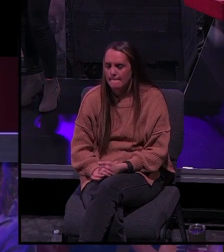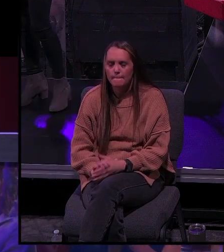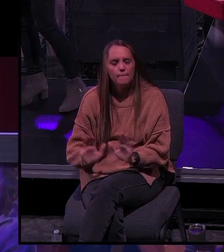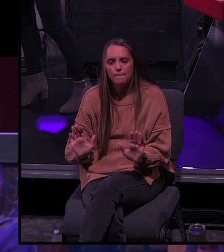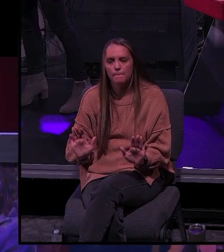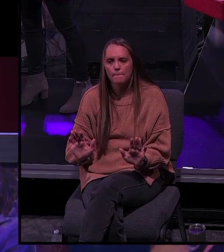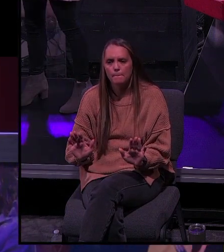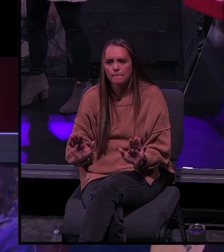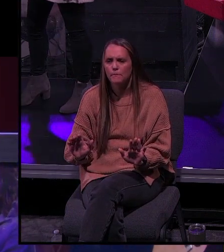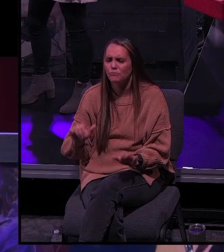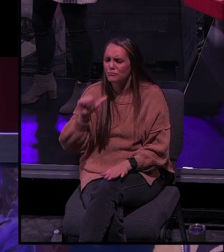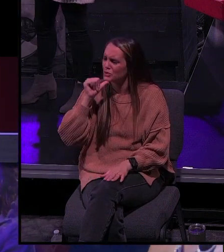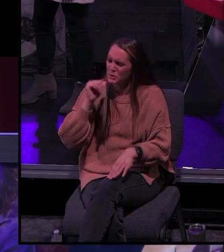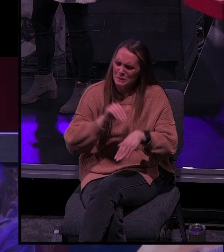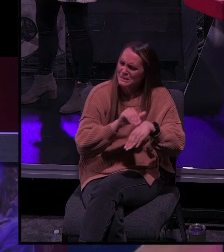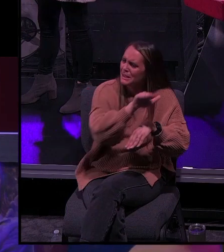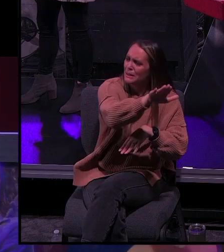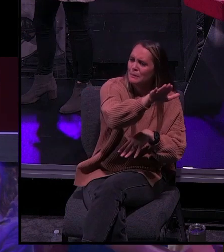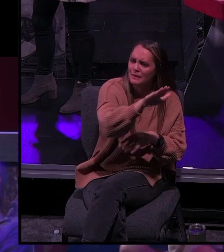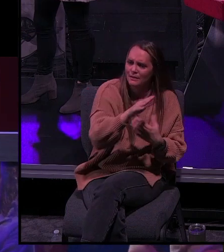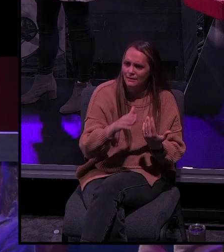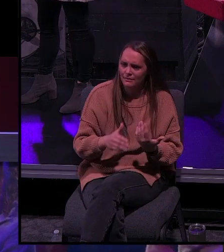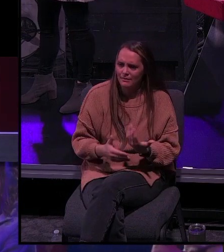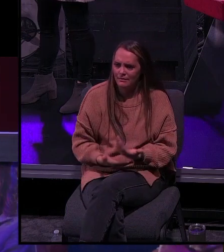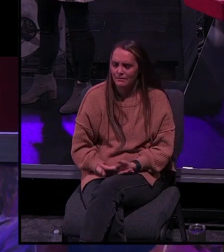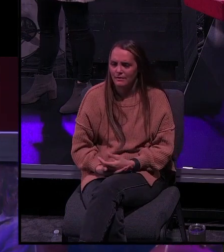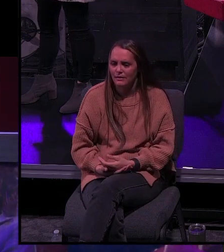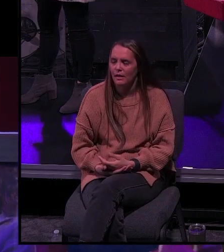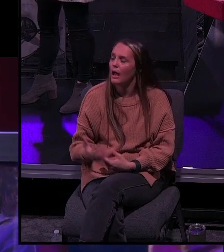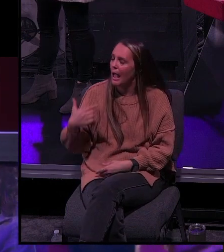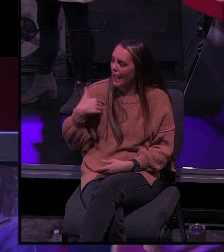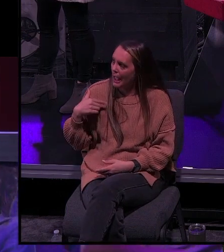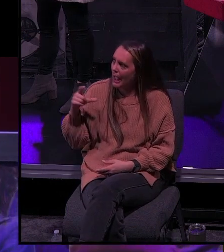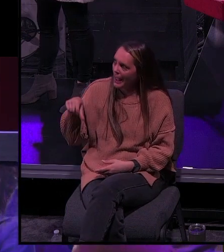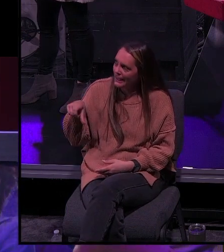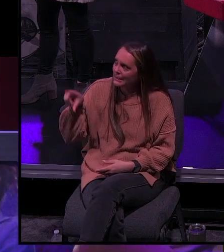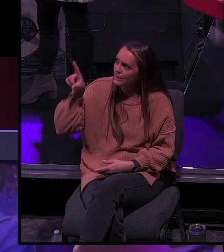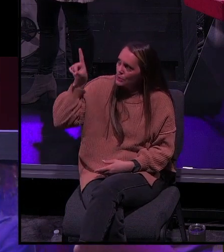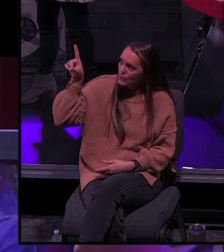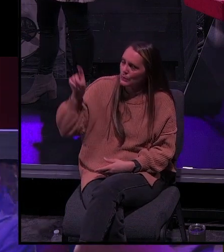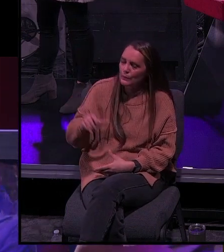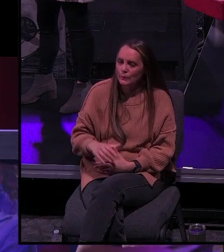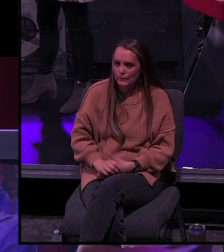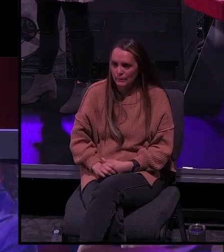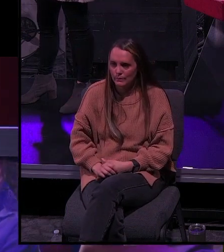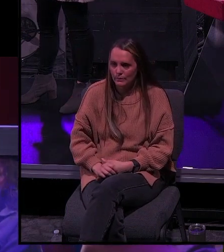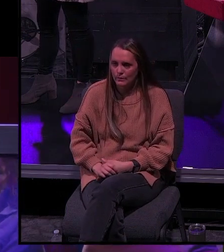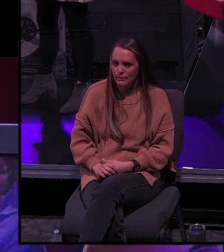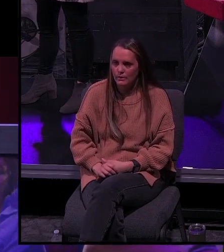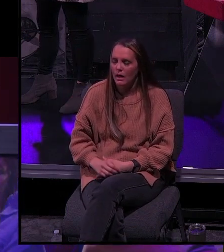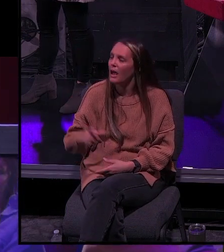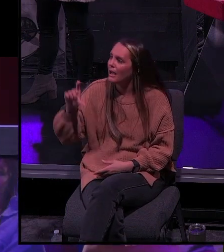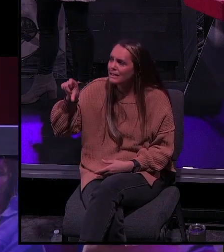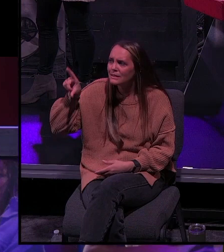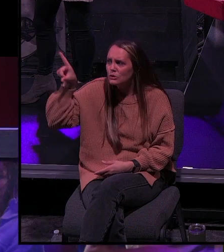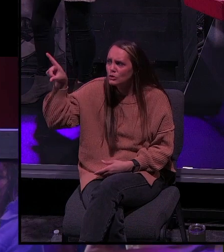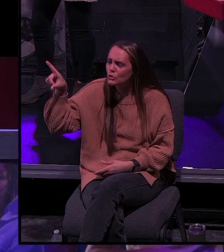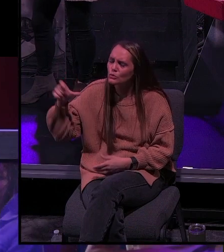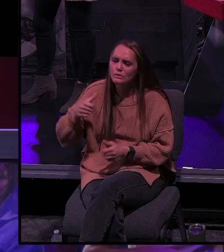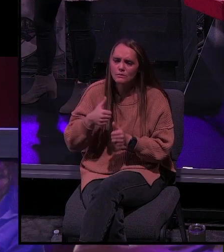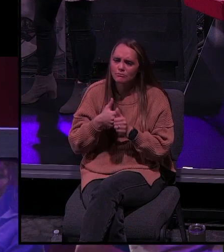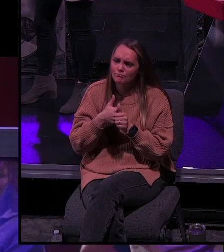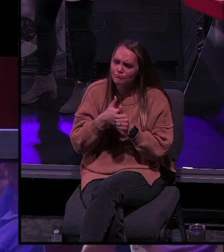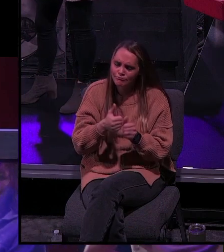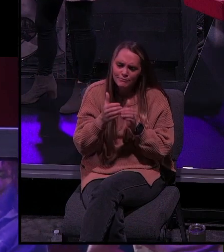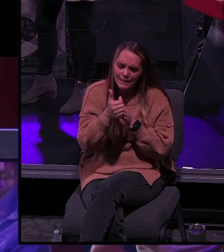don't send me up from here. I need you. I need you to guide me. Where in